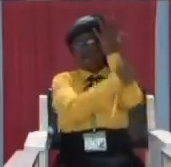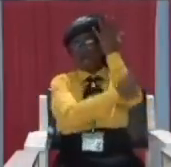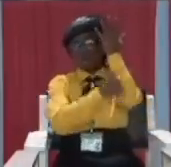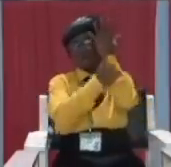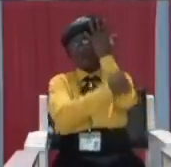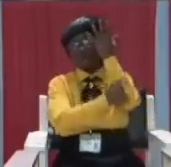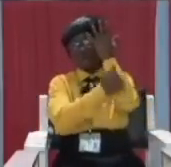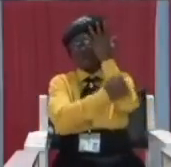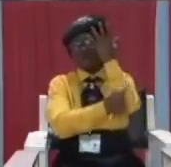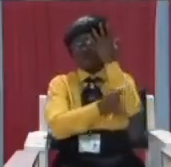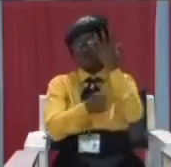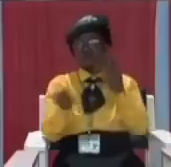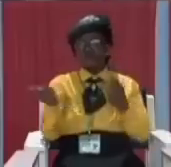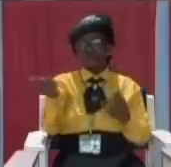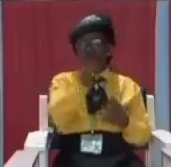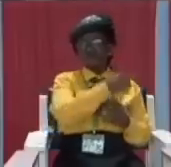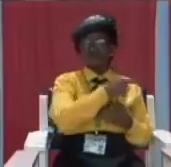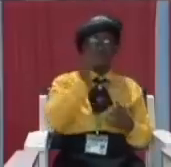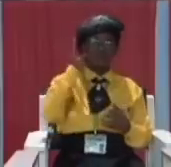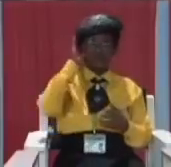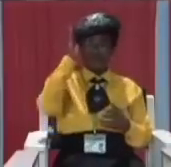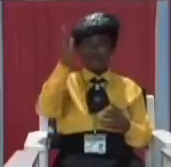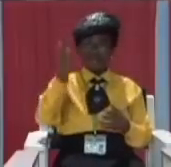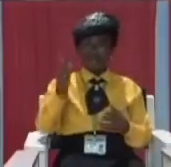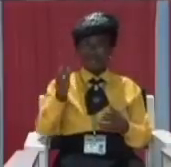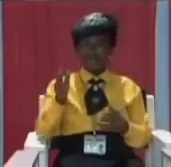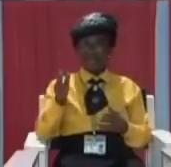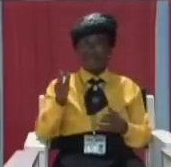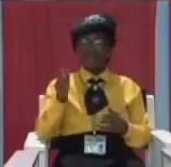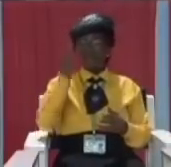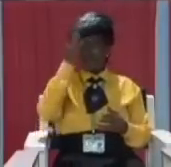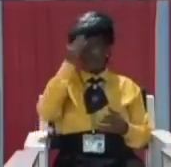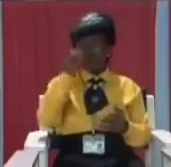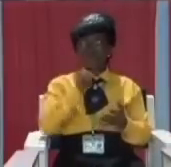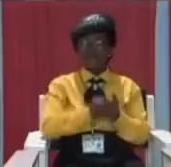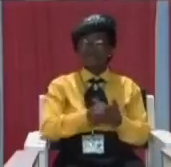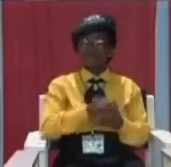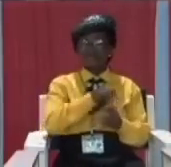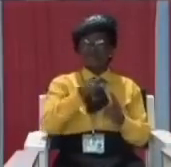you probably have noticed that if you are flying from London,